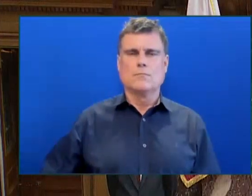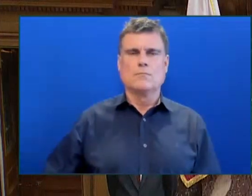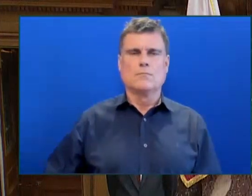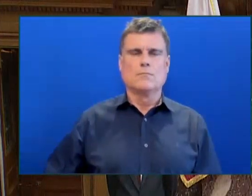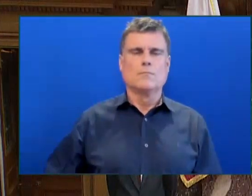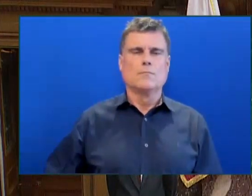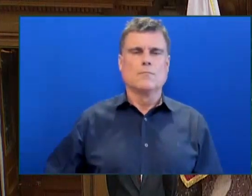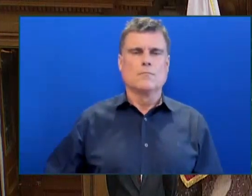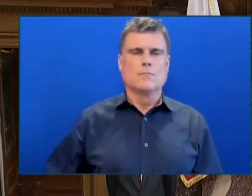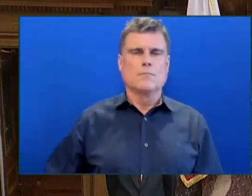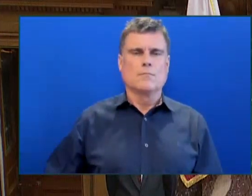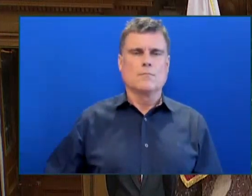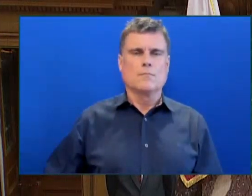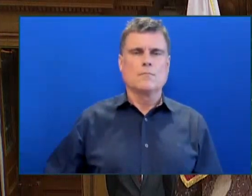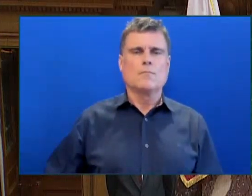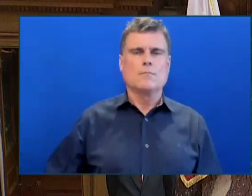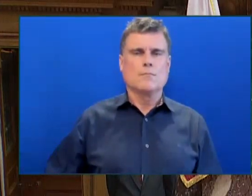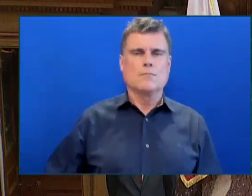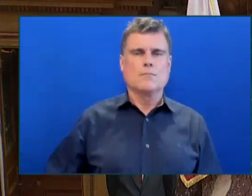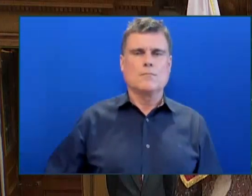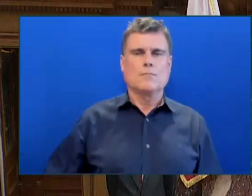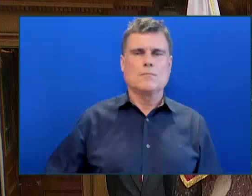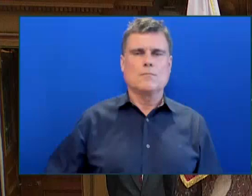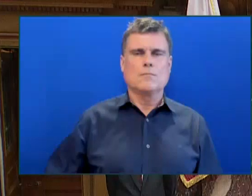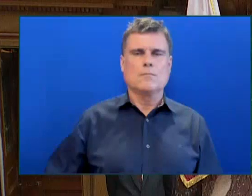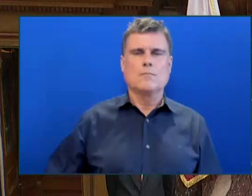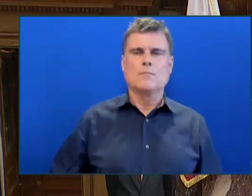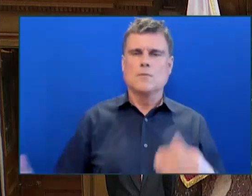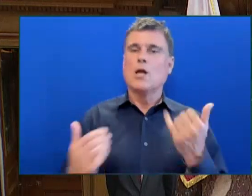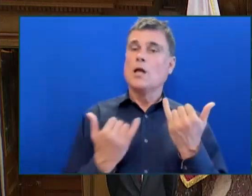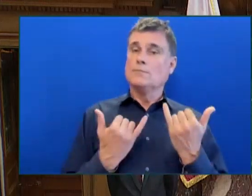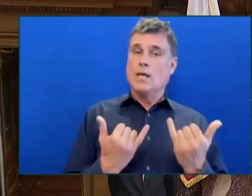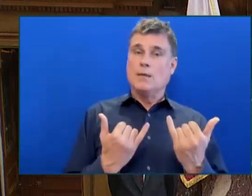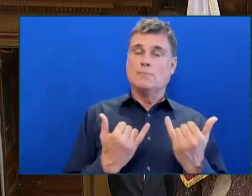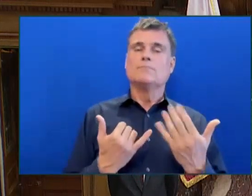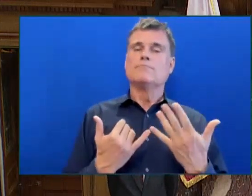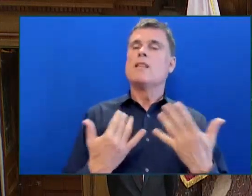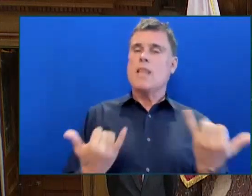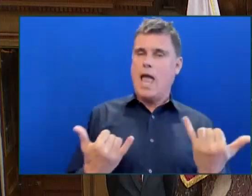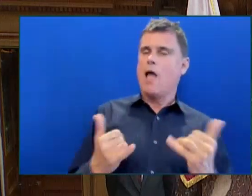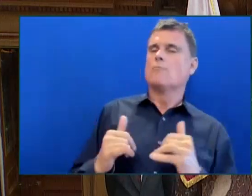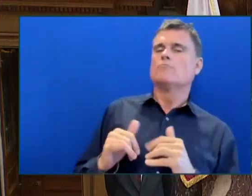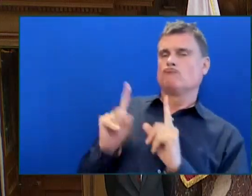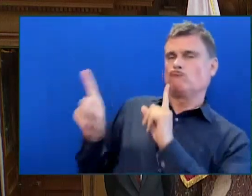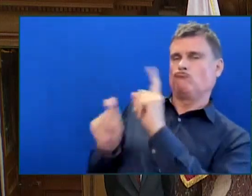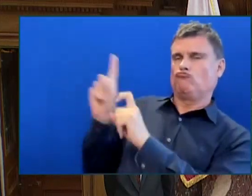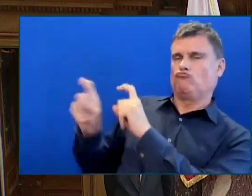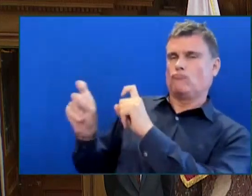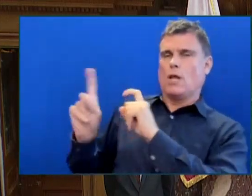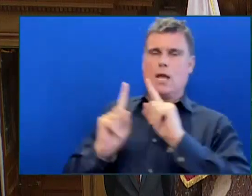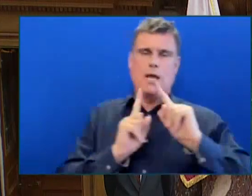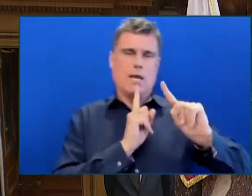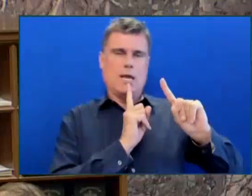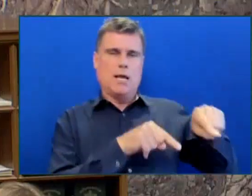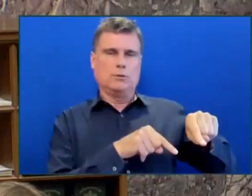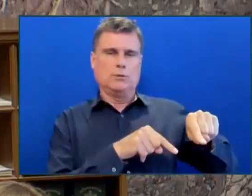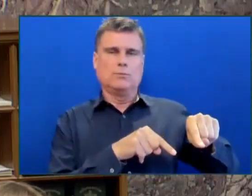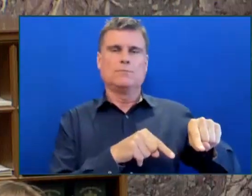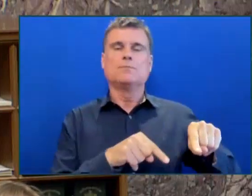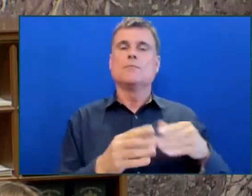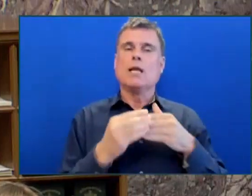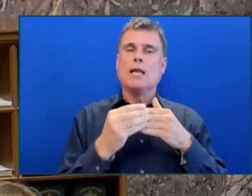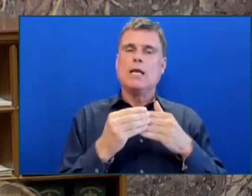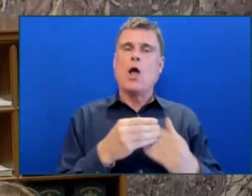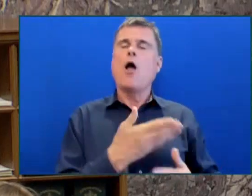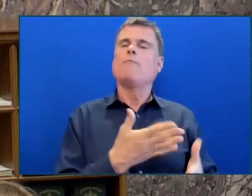oral questions by members. Leader of the Official Opposition. Thank you, Mr. Speaker. Another day, another damning